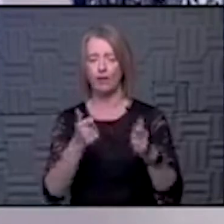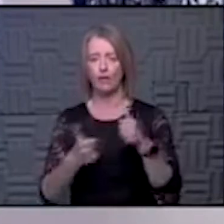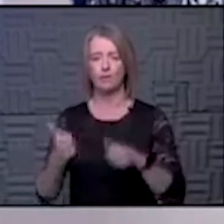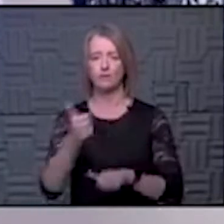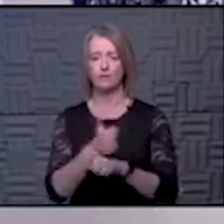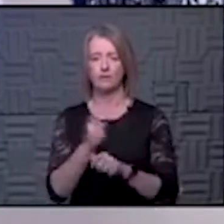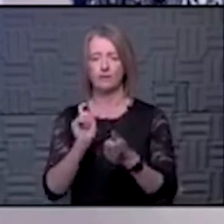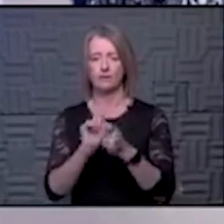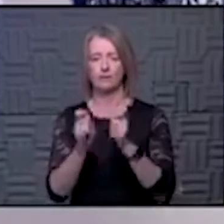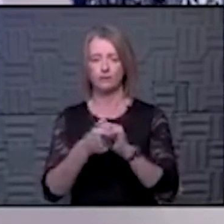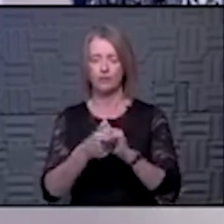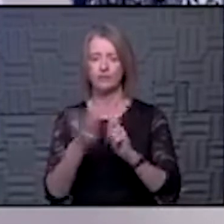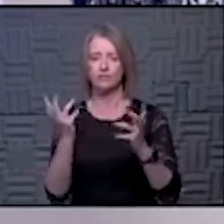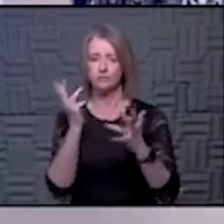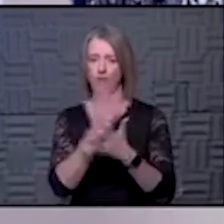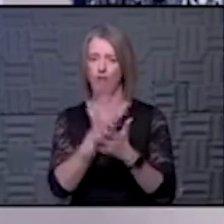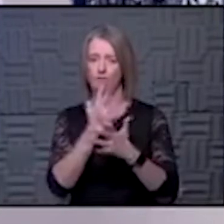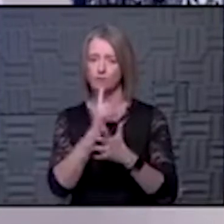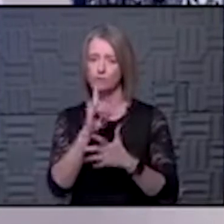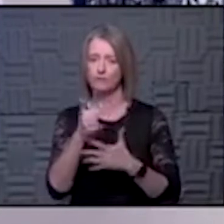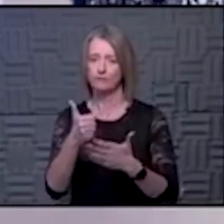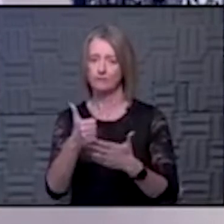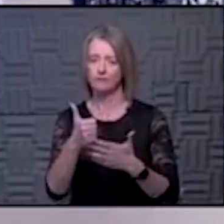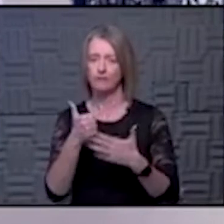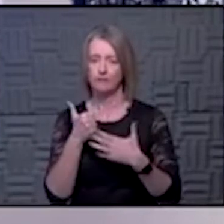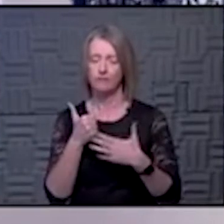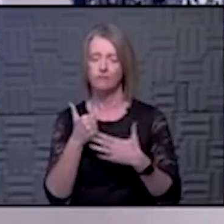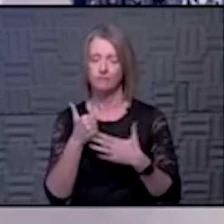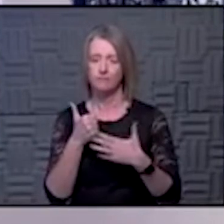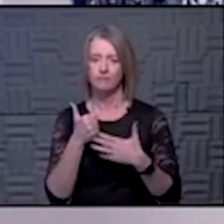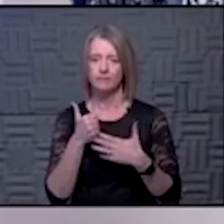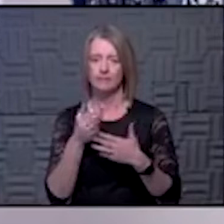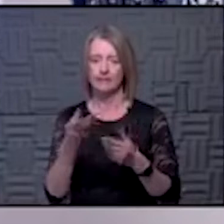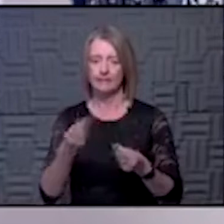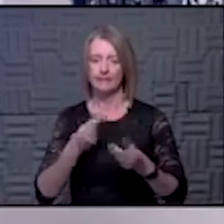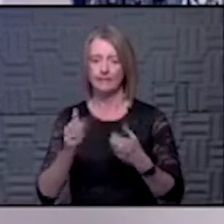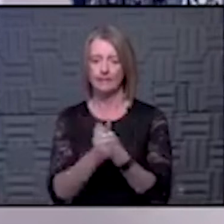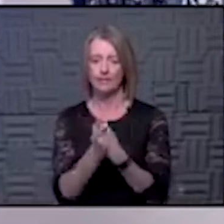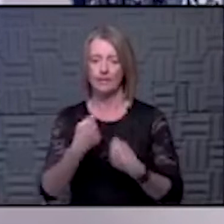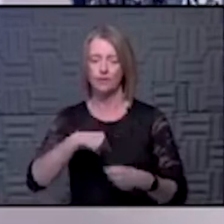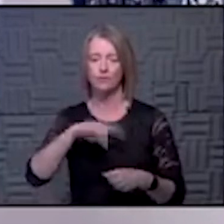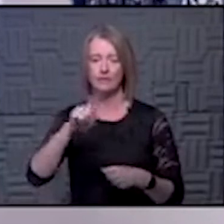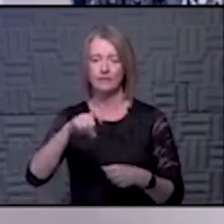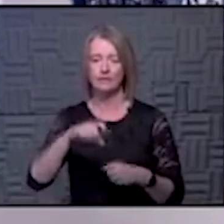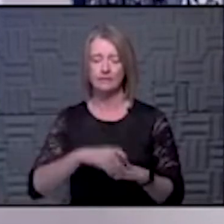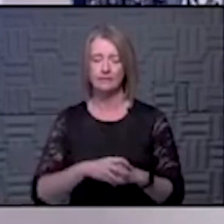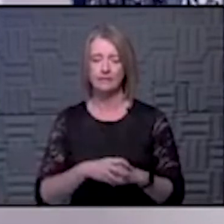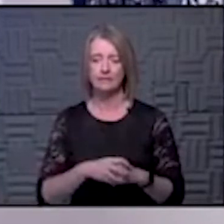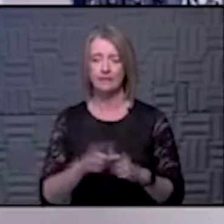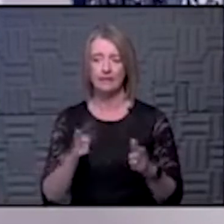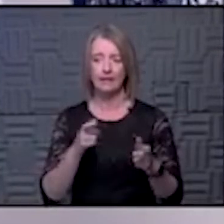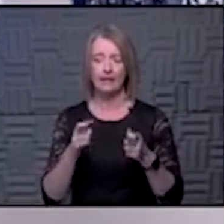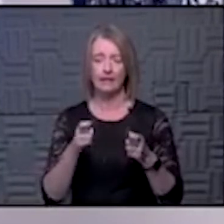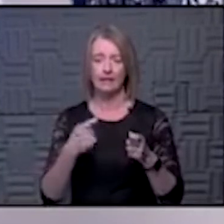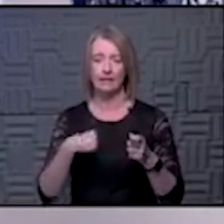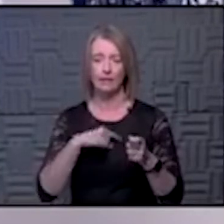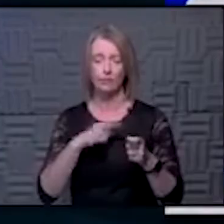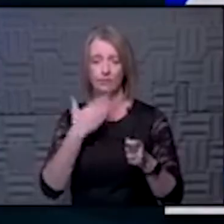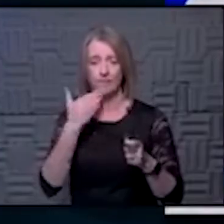some awesome changes and got us, everything we need and handling it as we